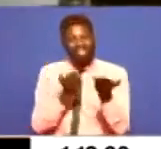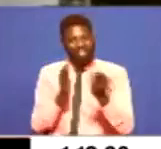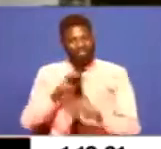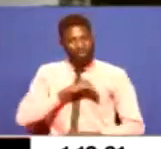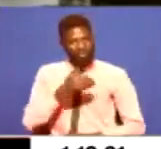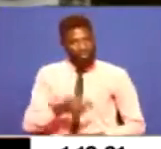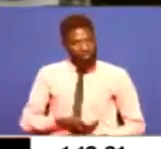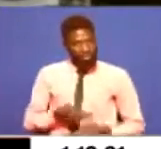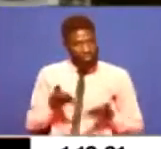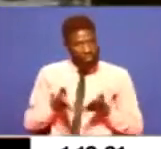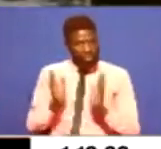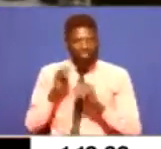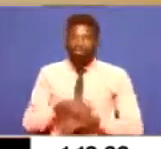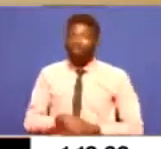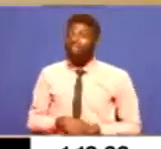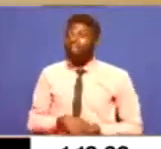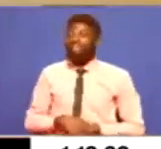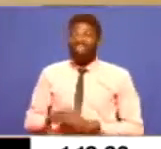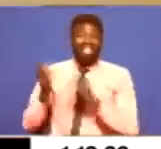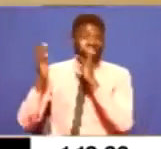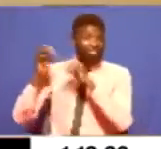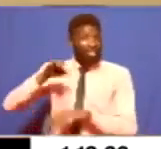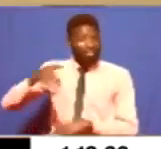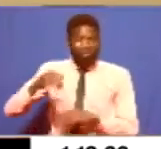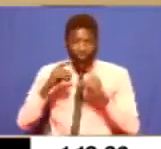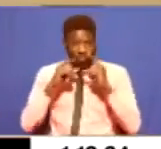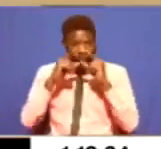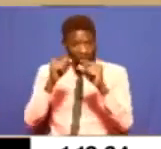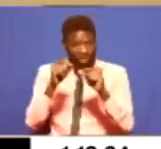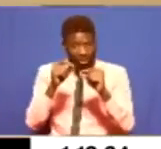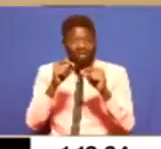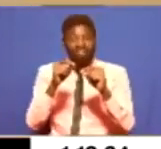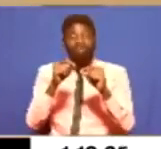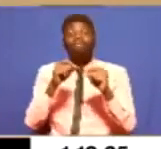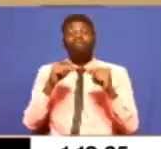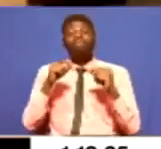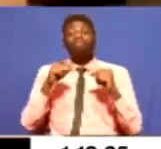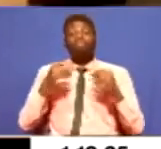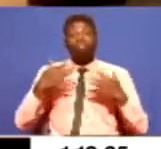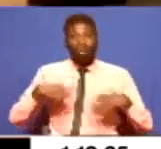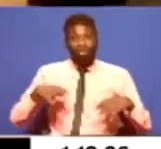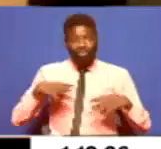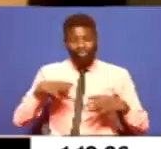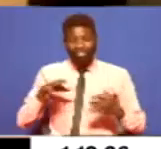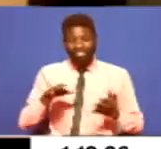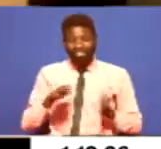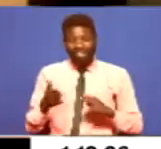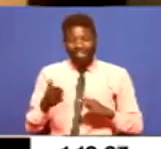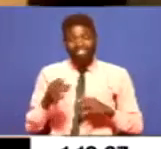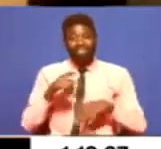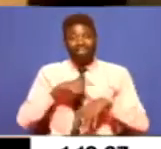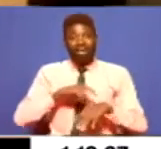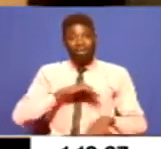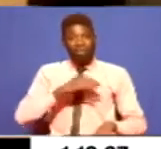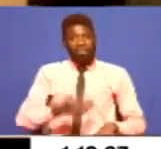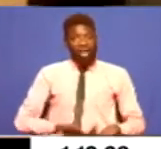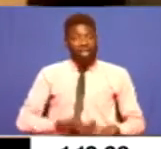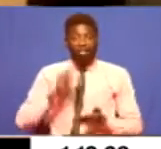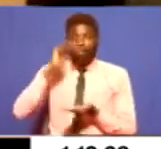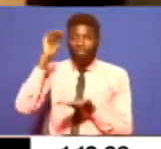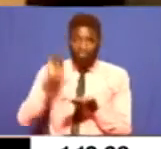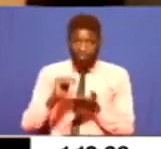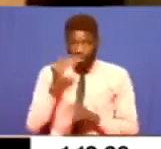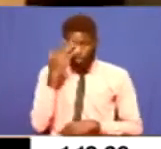that the county has recorded a massive reduction in maternal deaths. This has been attributed to an increase in number of